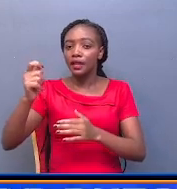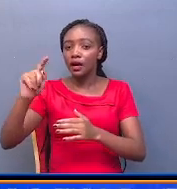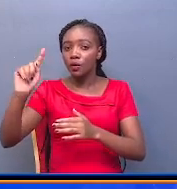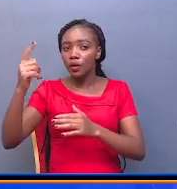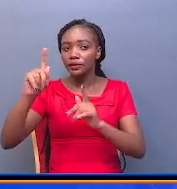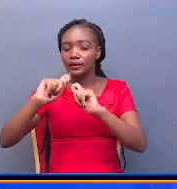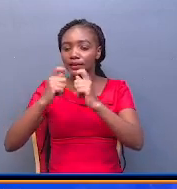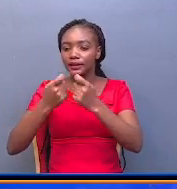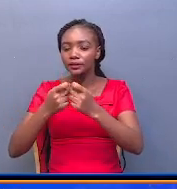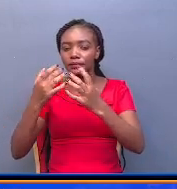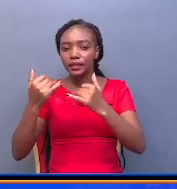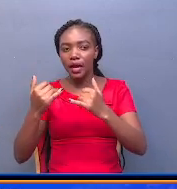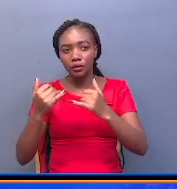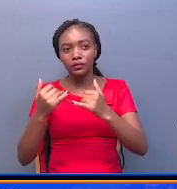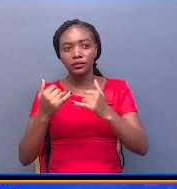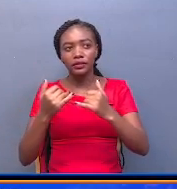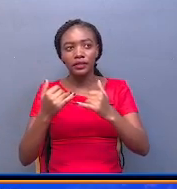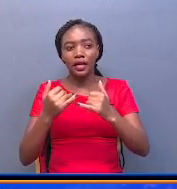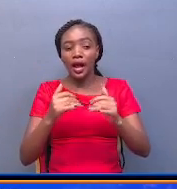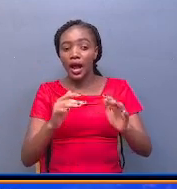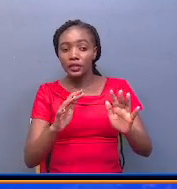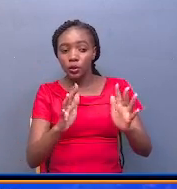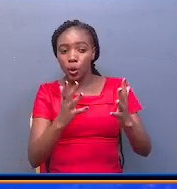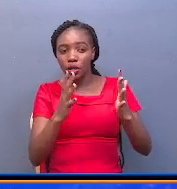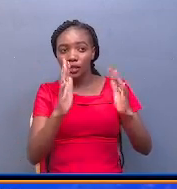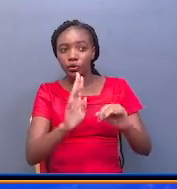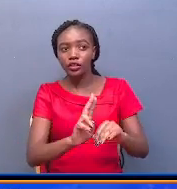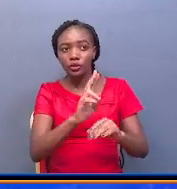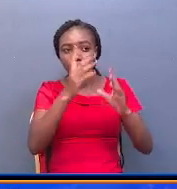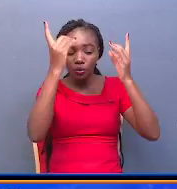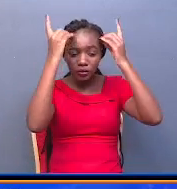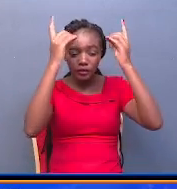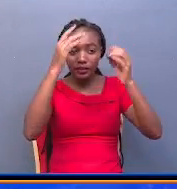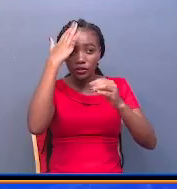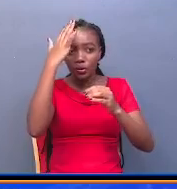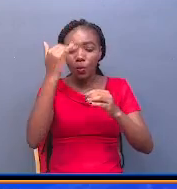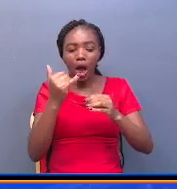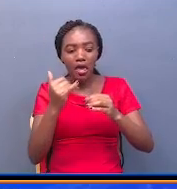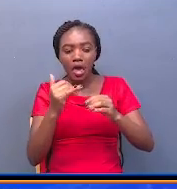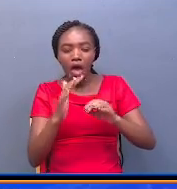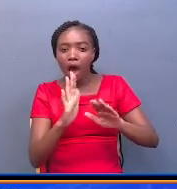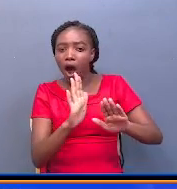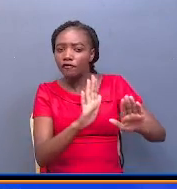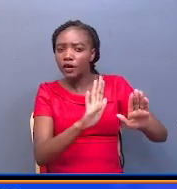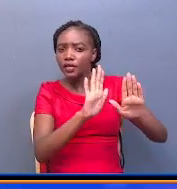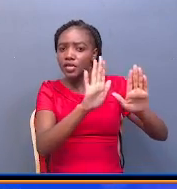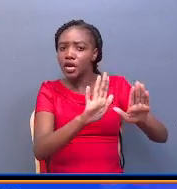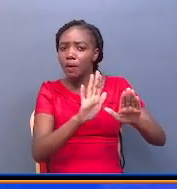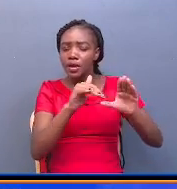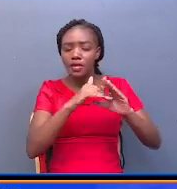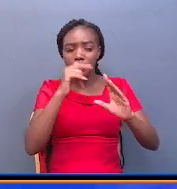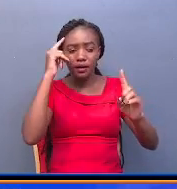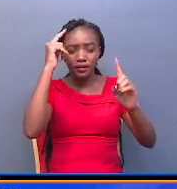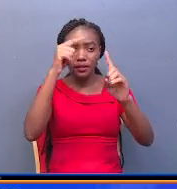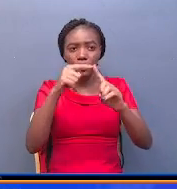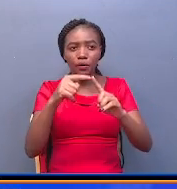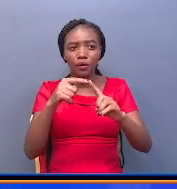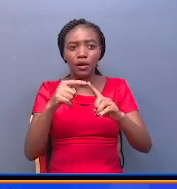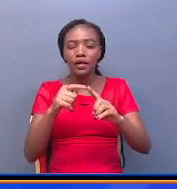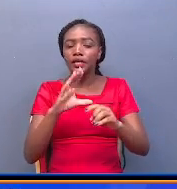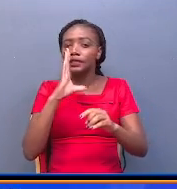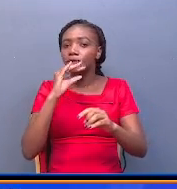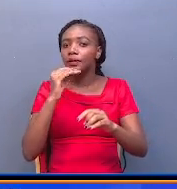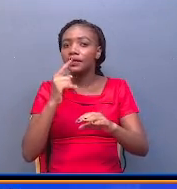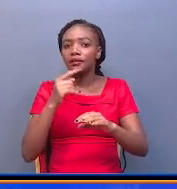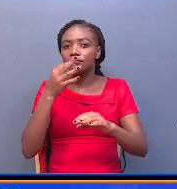Brigade has lauded President Uhuru Kenyatta's decision of keeping off Azimio La Umoja One Kenya coalition campaigns.